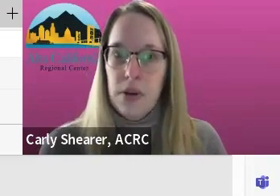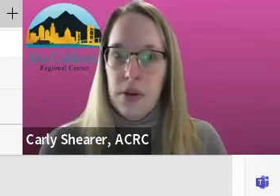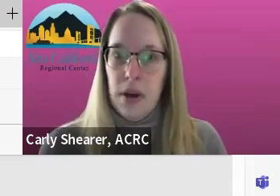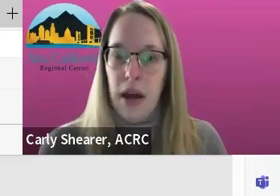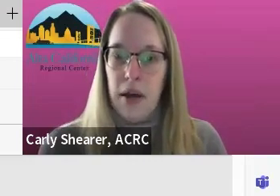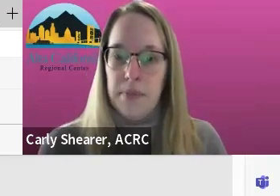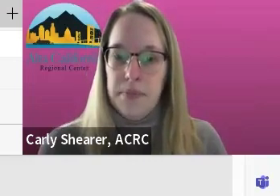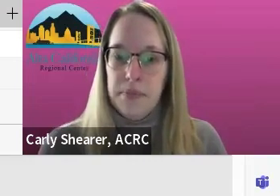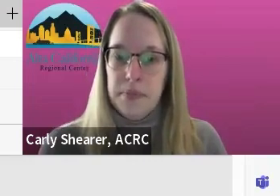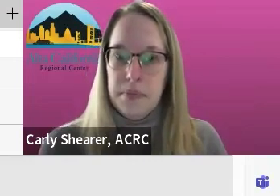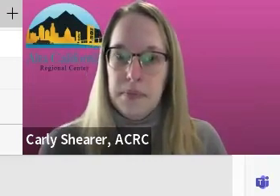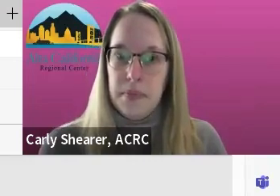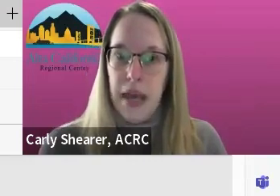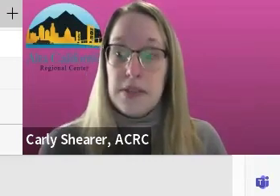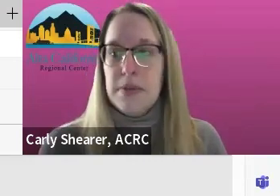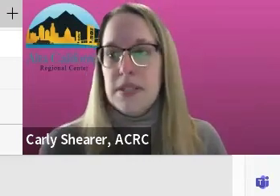how